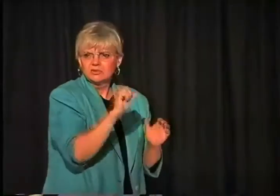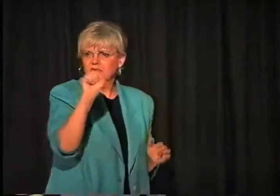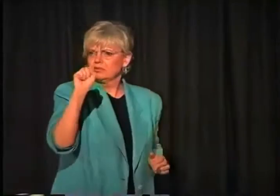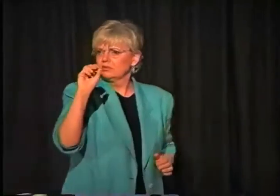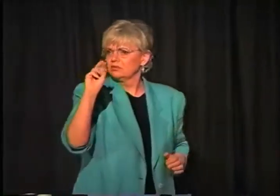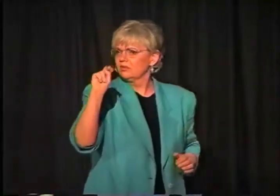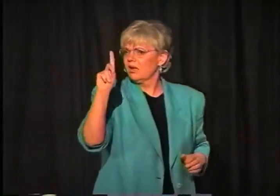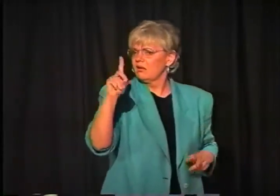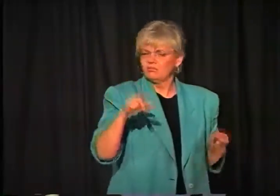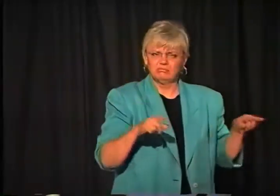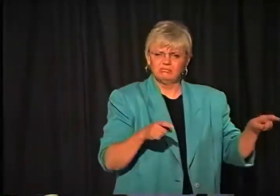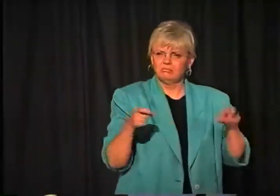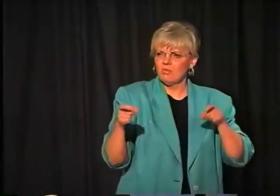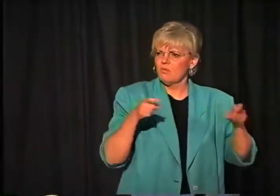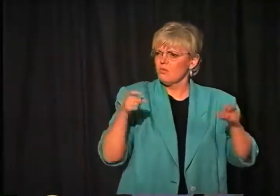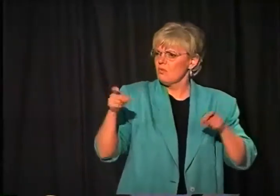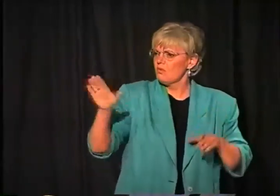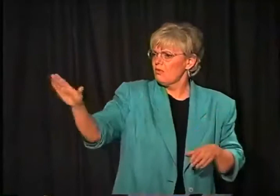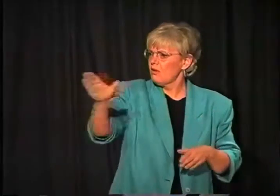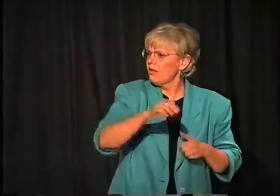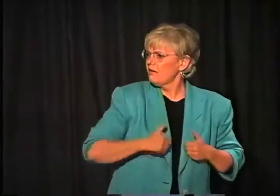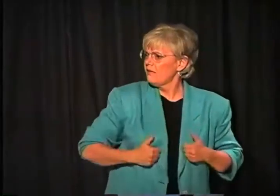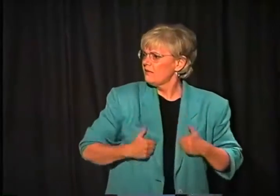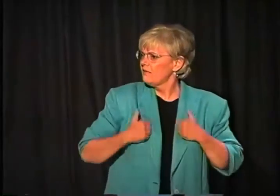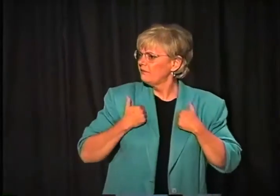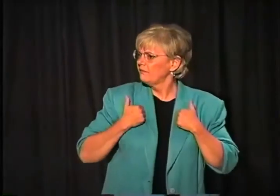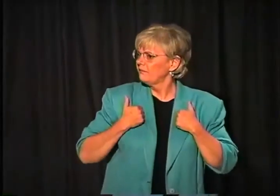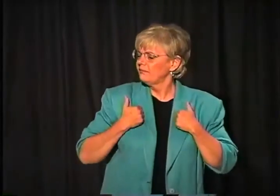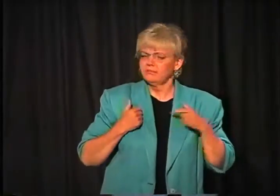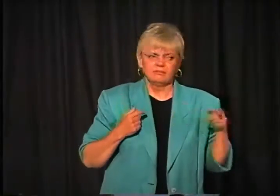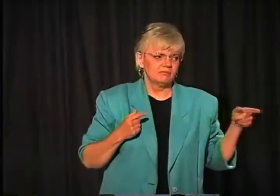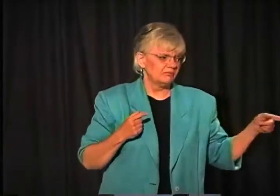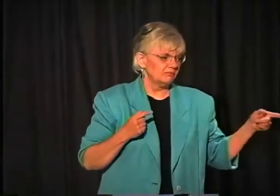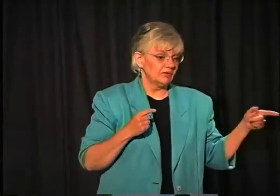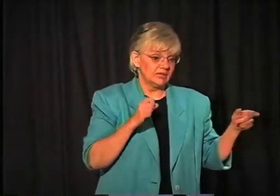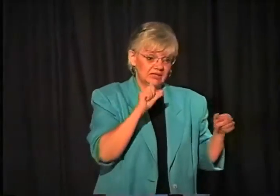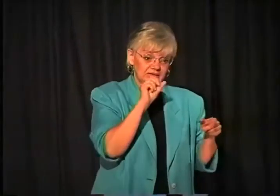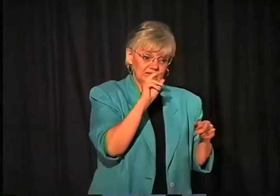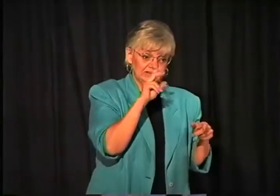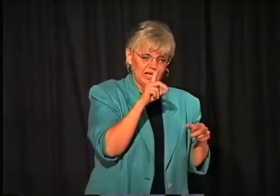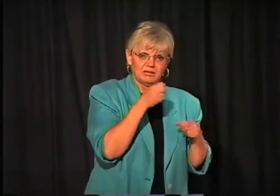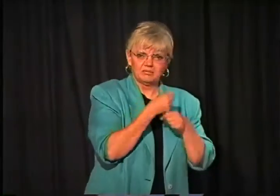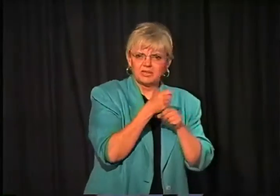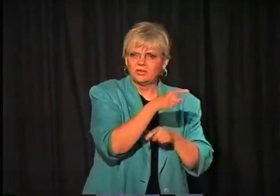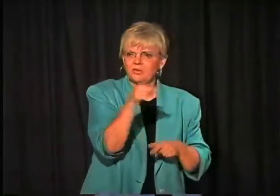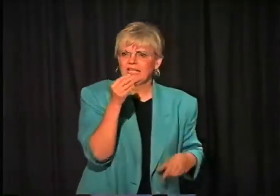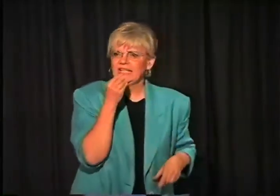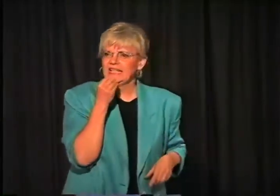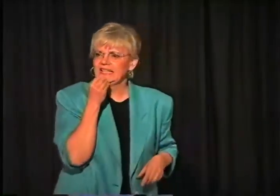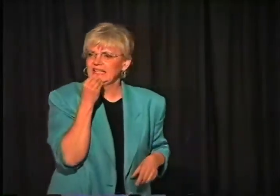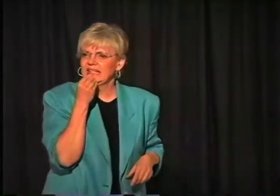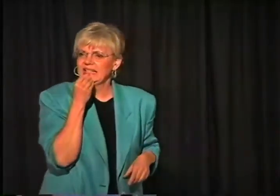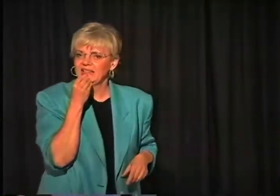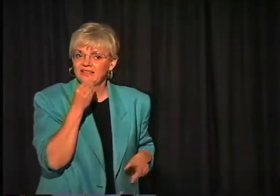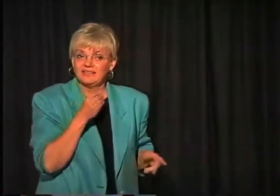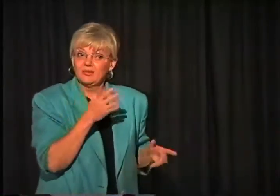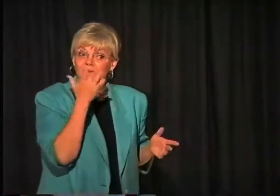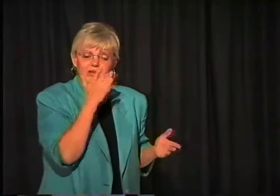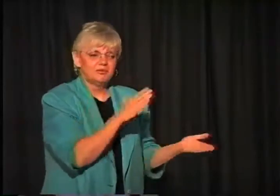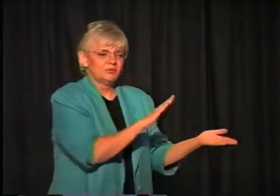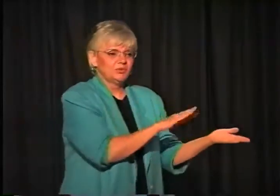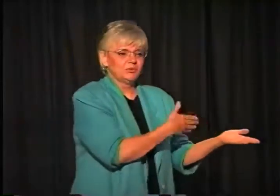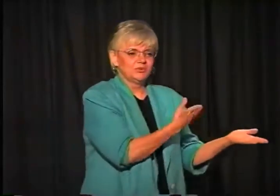So I realize what a powerful thing sound is in your lives. A very powerful thing.